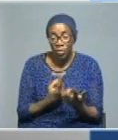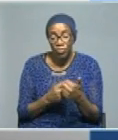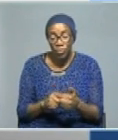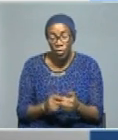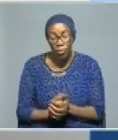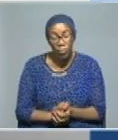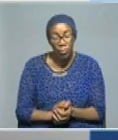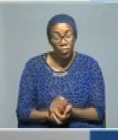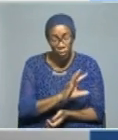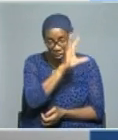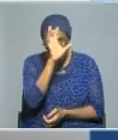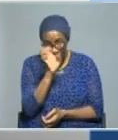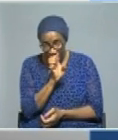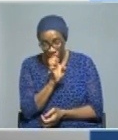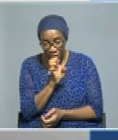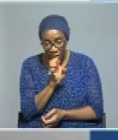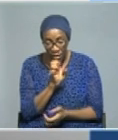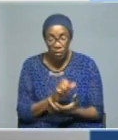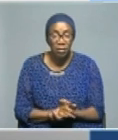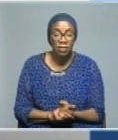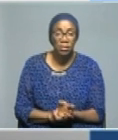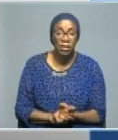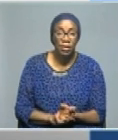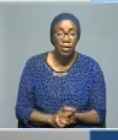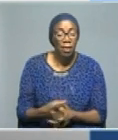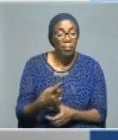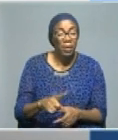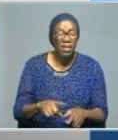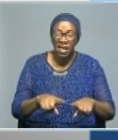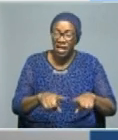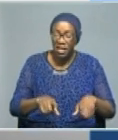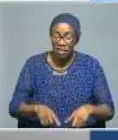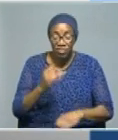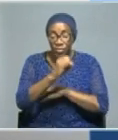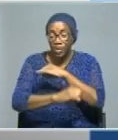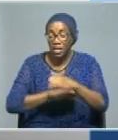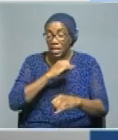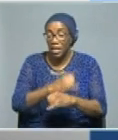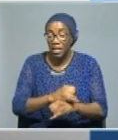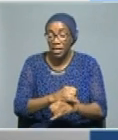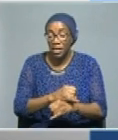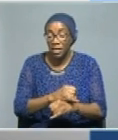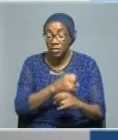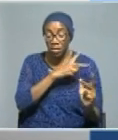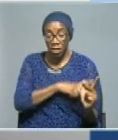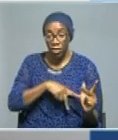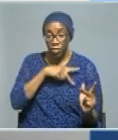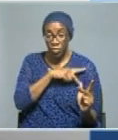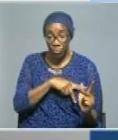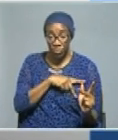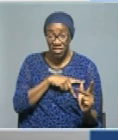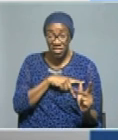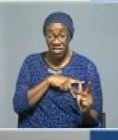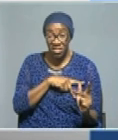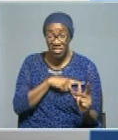fact that we have a number of international experts who we are calling chief experts